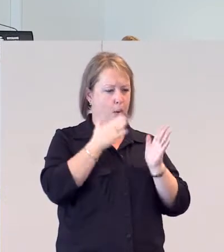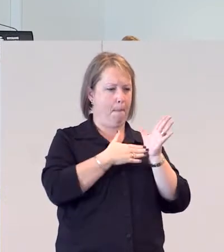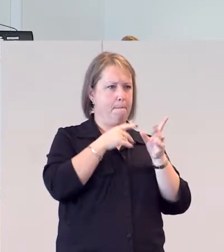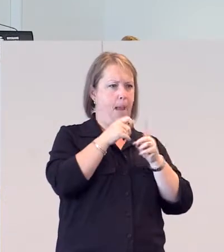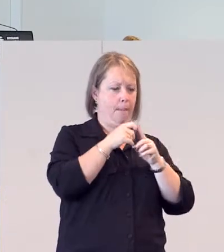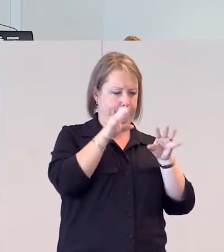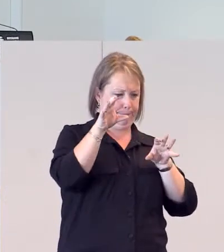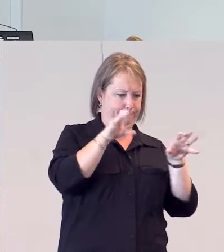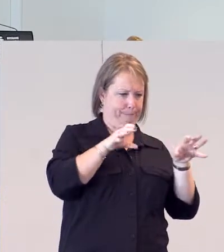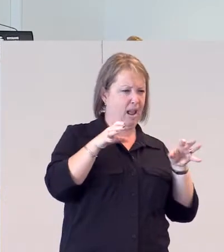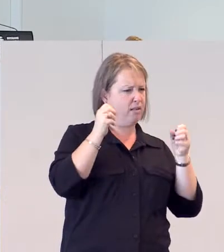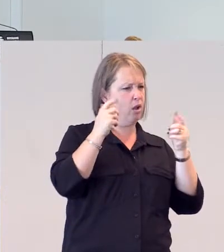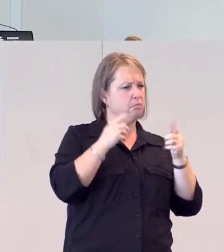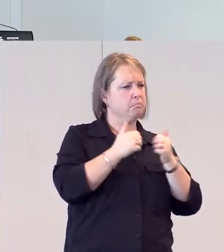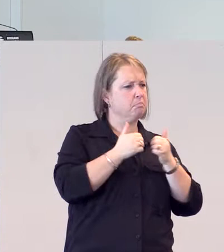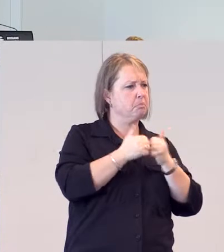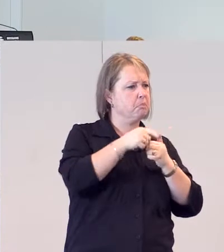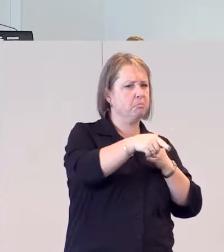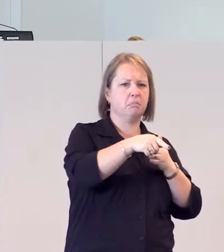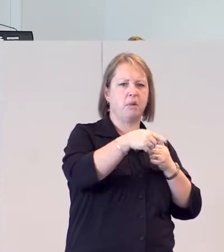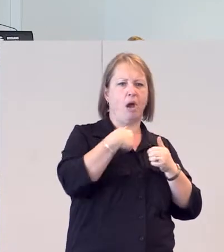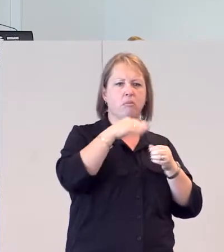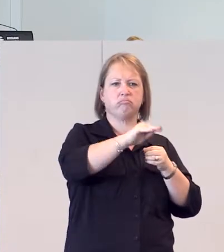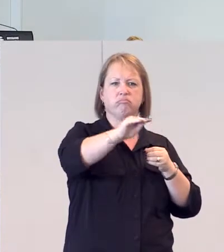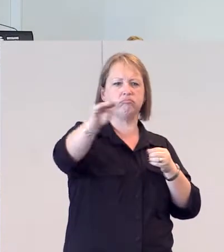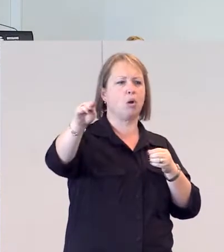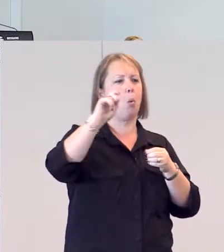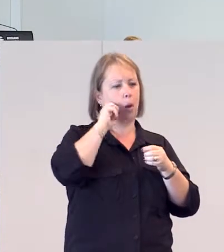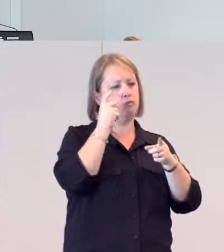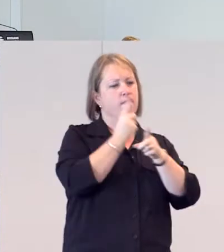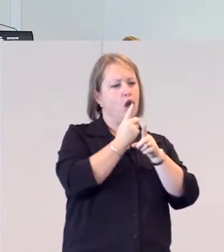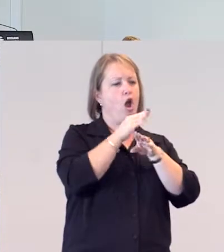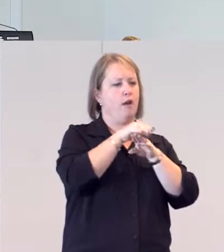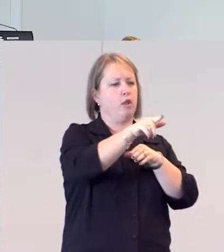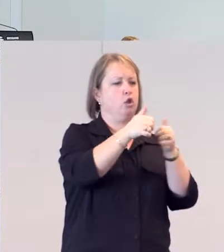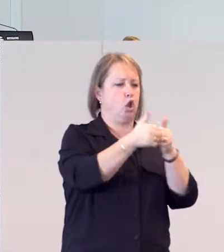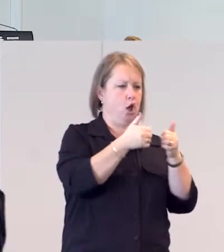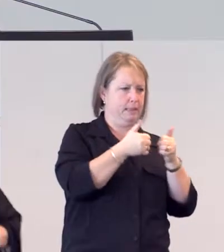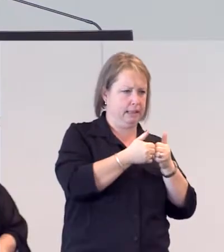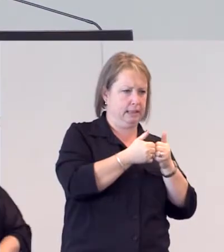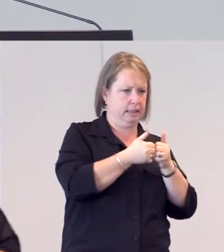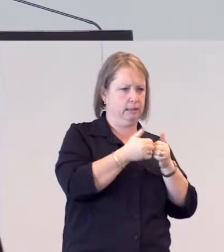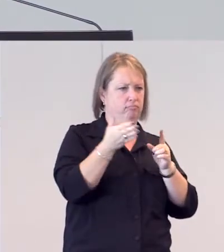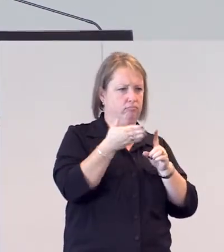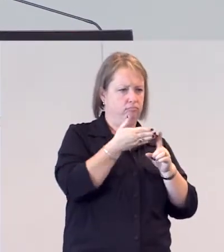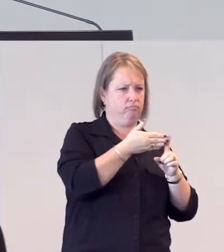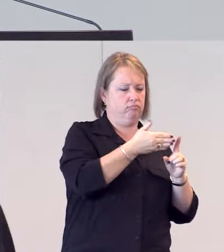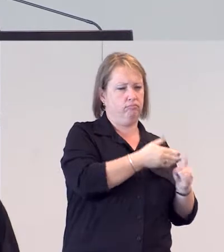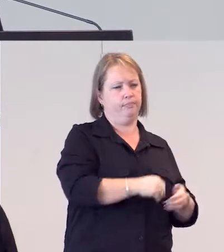bit of paper on your tables that people put around, so I will refer to those documents throughout the presentation.